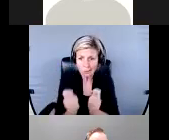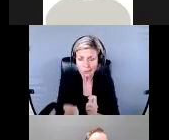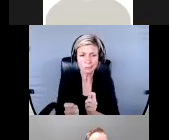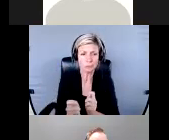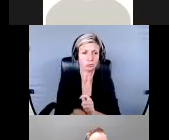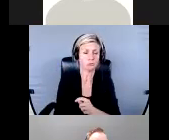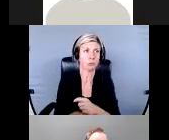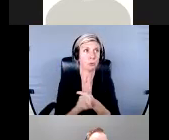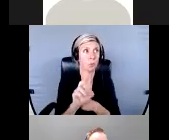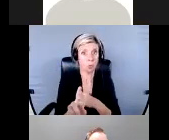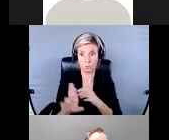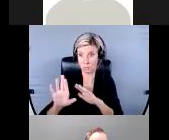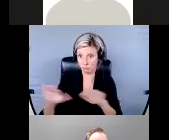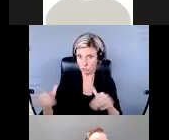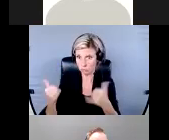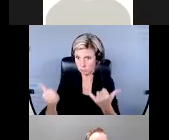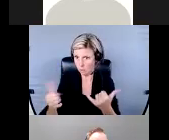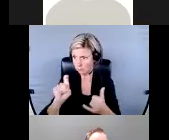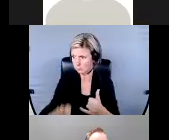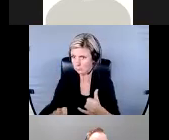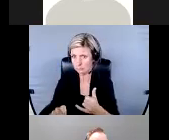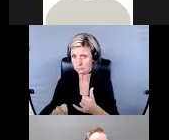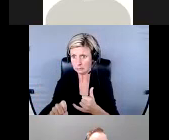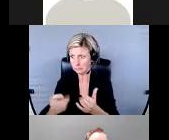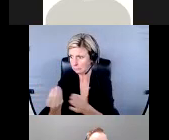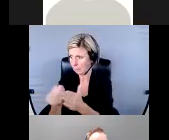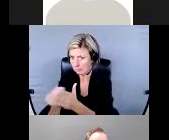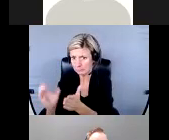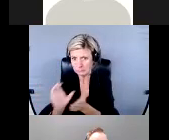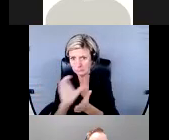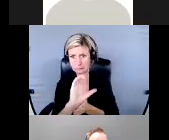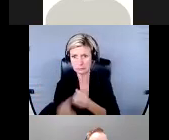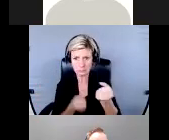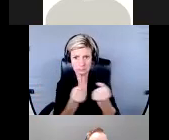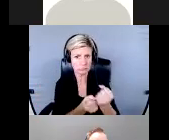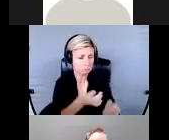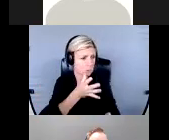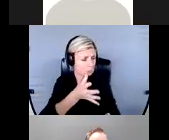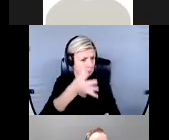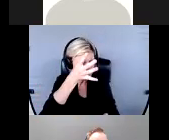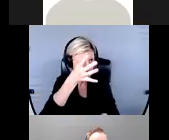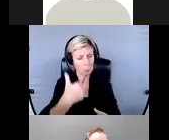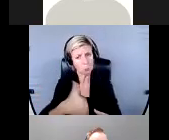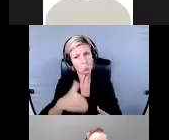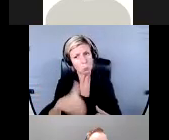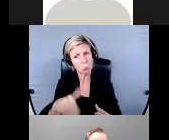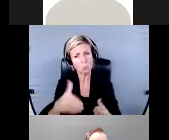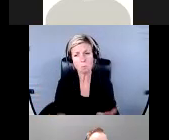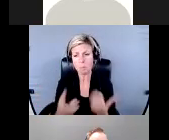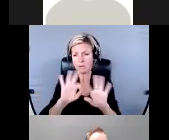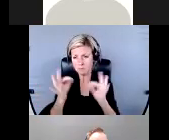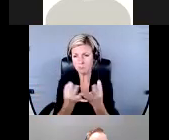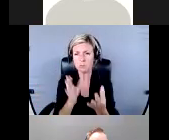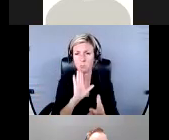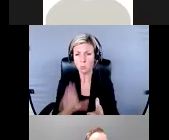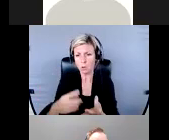provide financial support for their parents. These are also triggering issues that many families face as they try to navigate